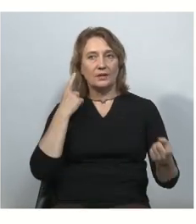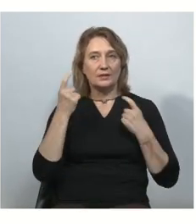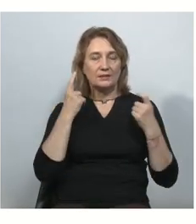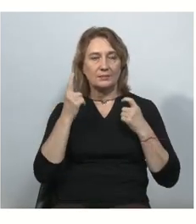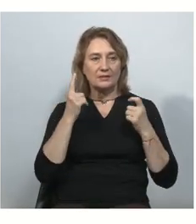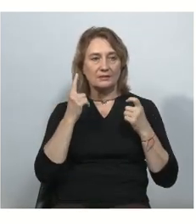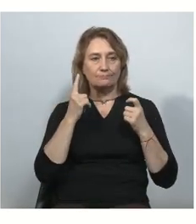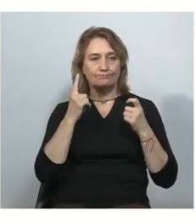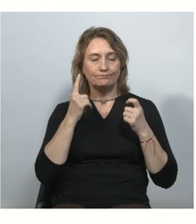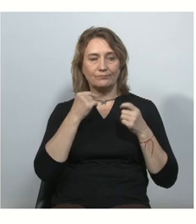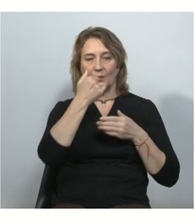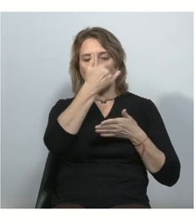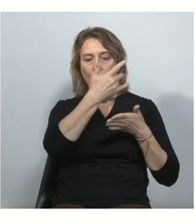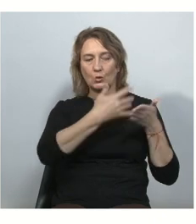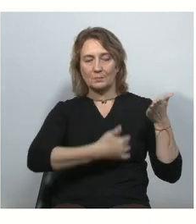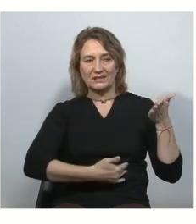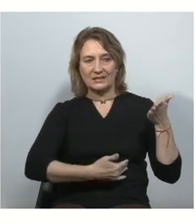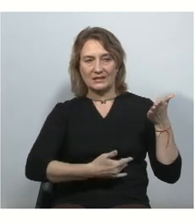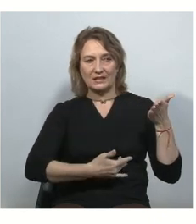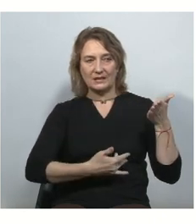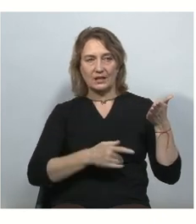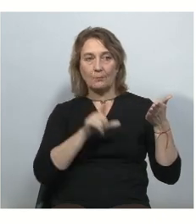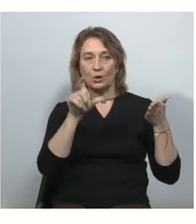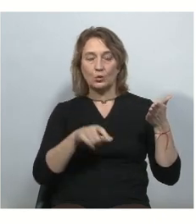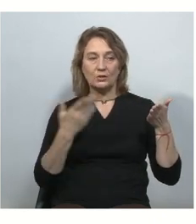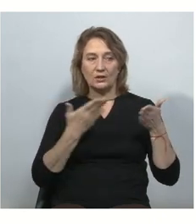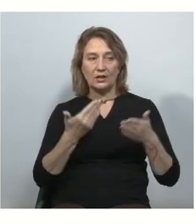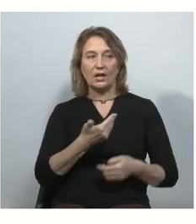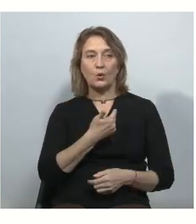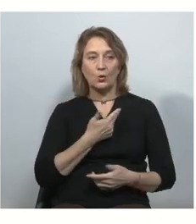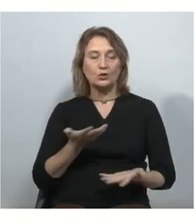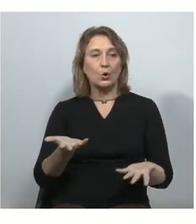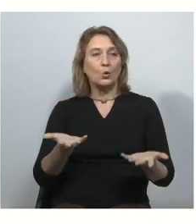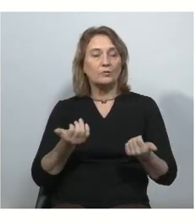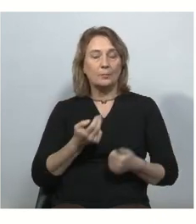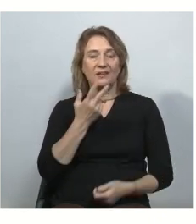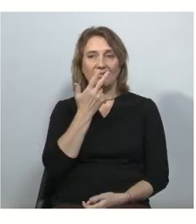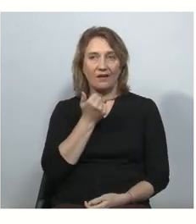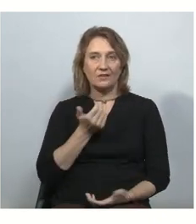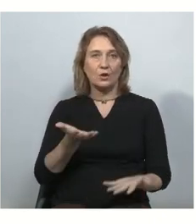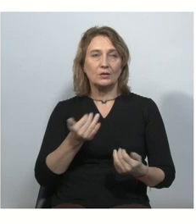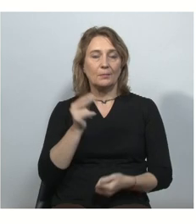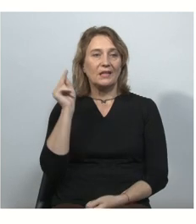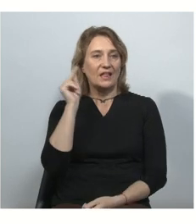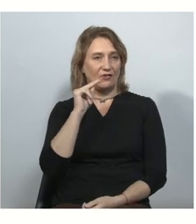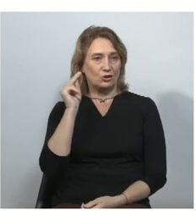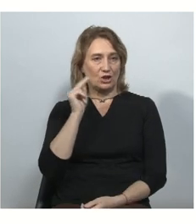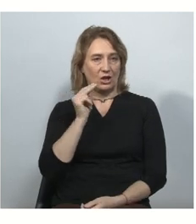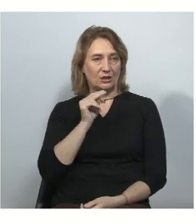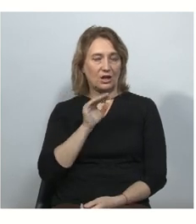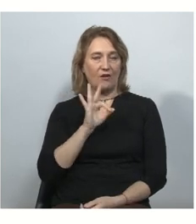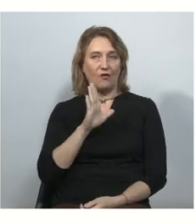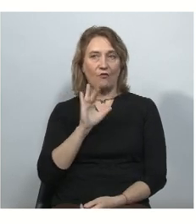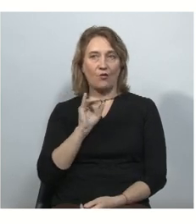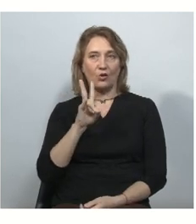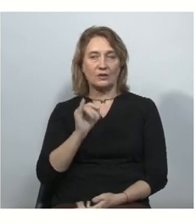our course, the information is placed in such a way that if a person wants